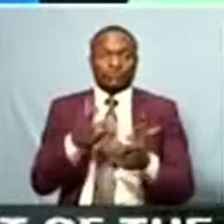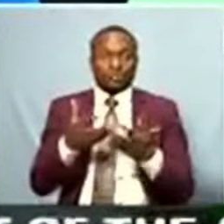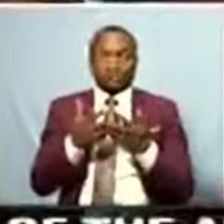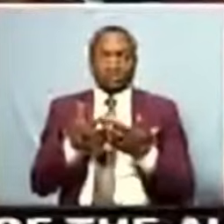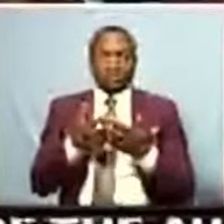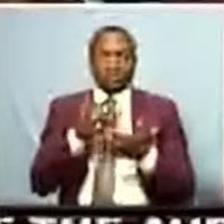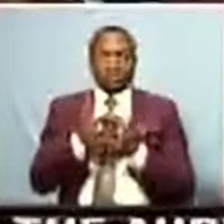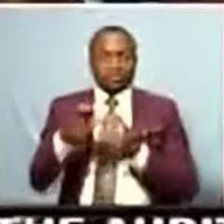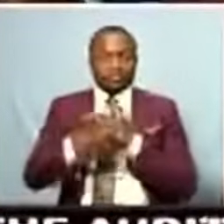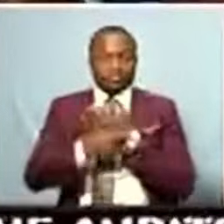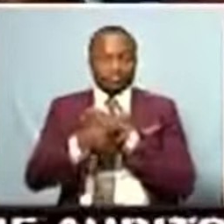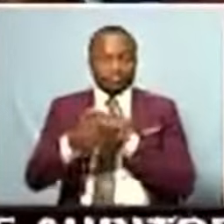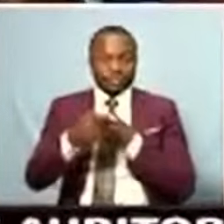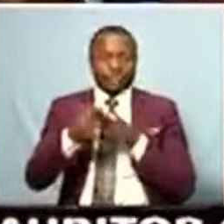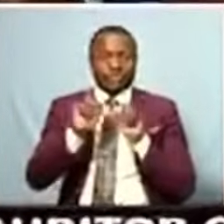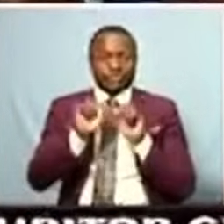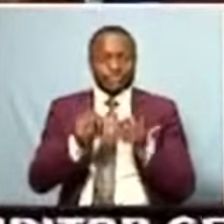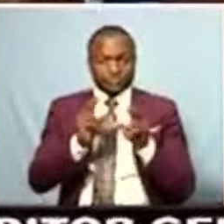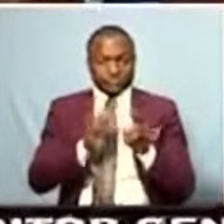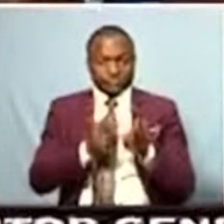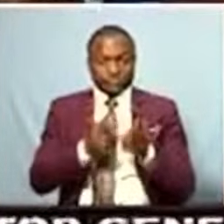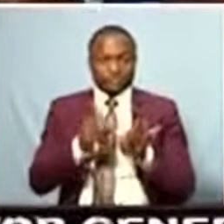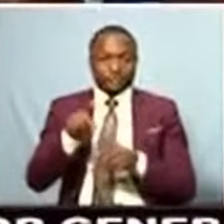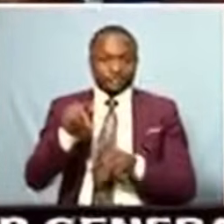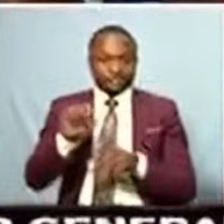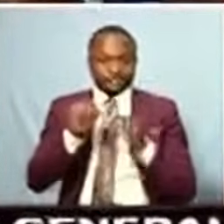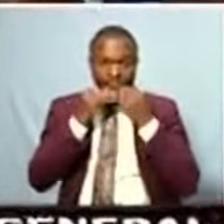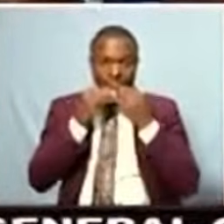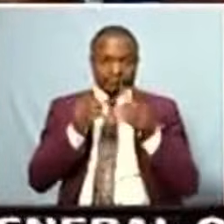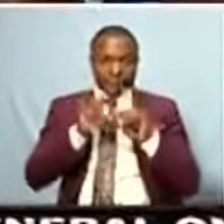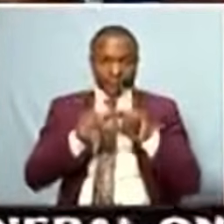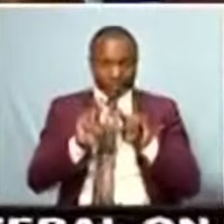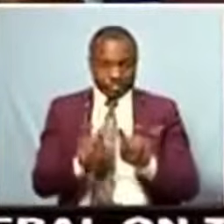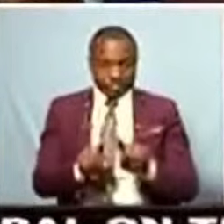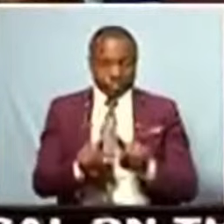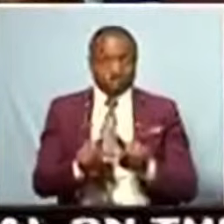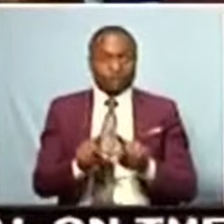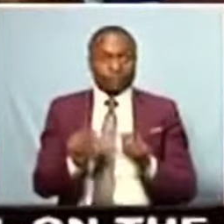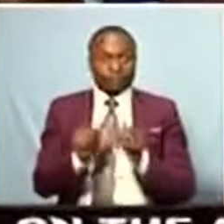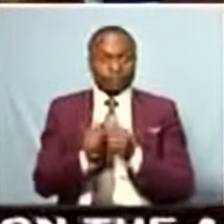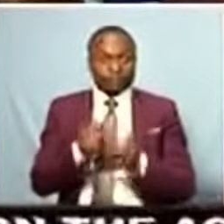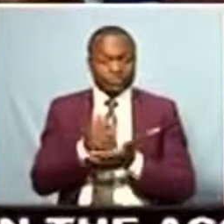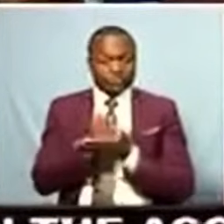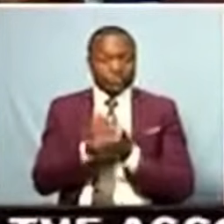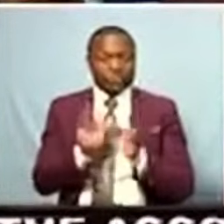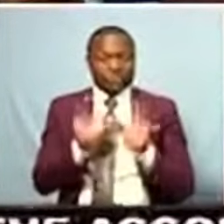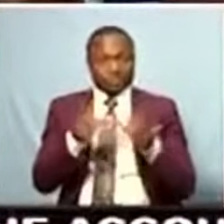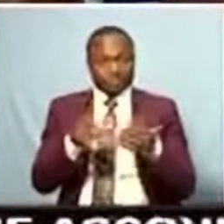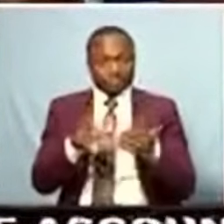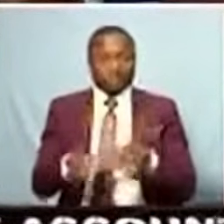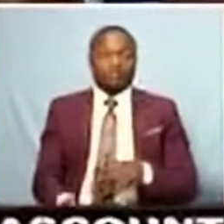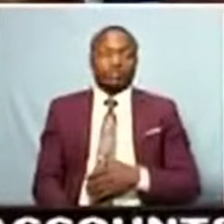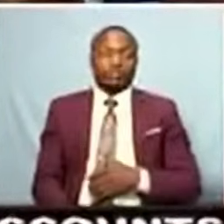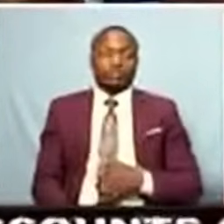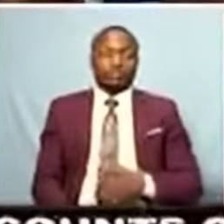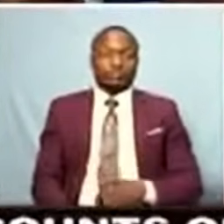you, procurement. You can proceed. Thank you very much, PS, and thank you very much, Chair. We'll maybe with the indulgence of this committee, I think as the PS had